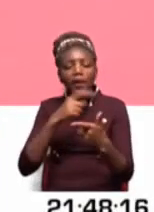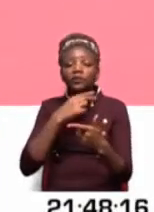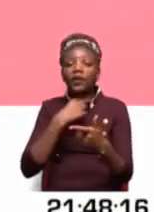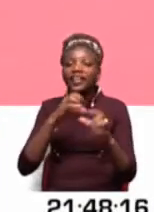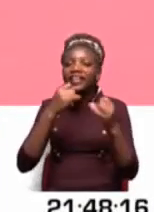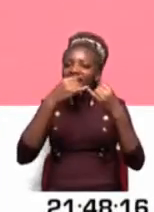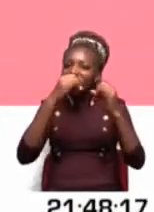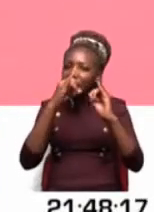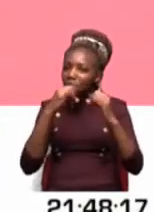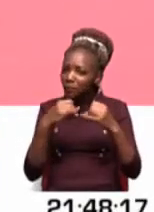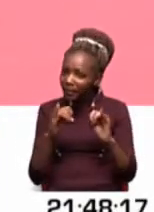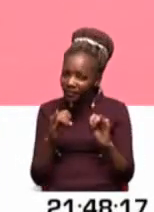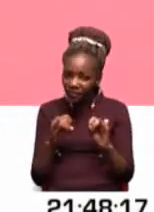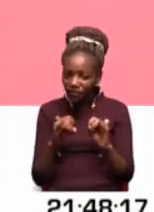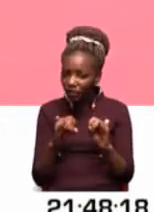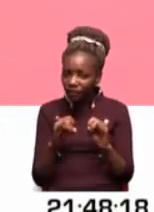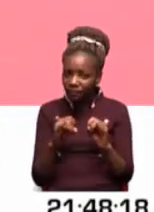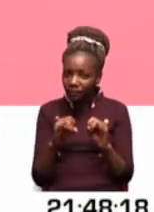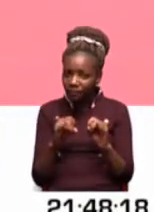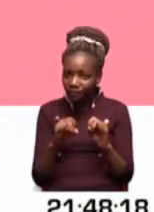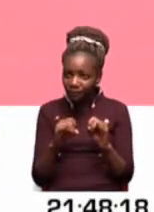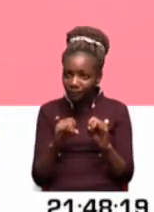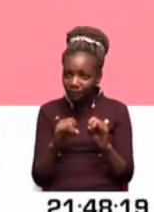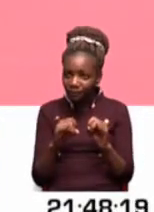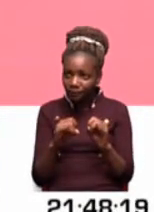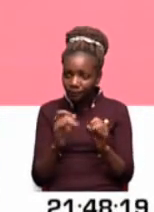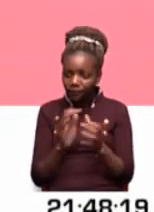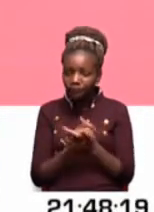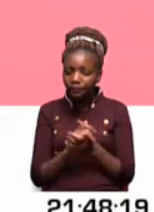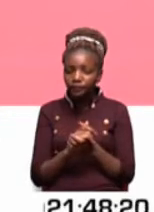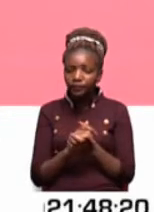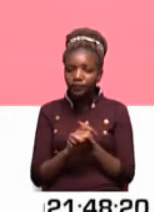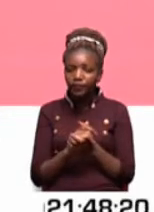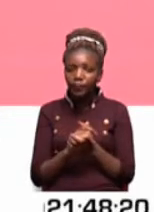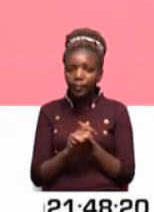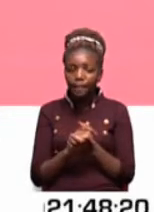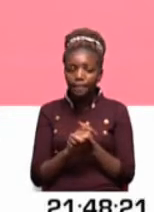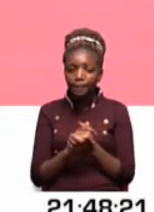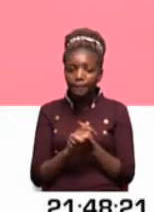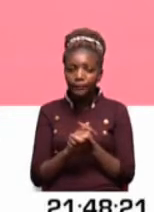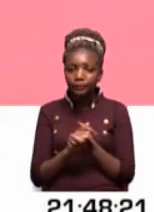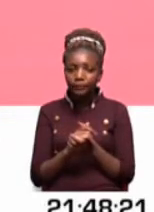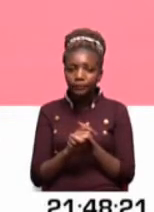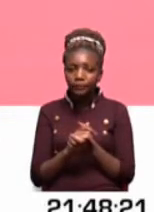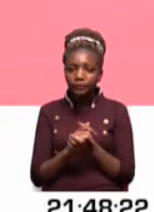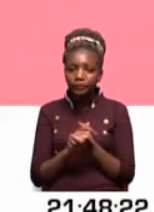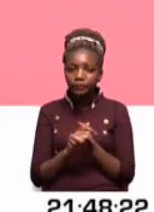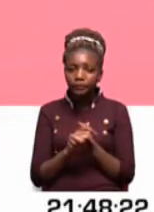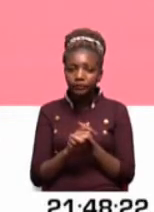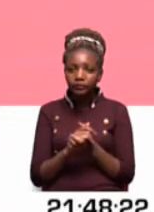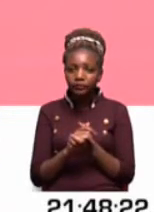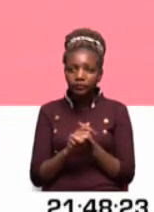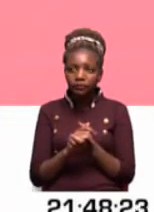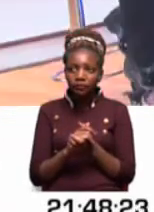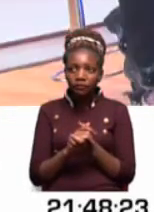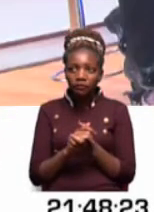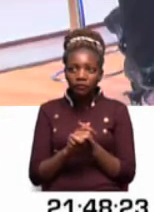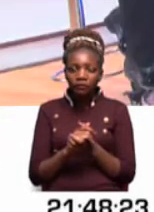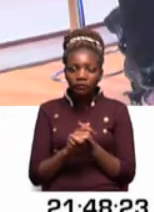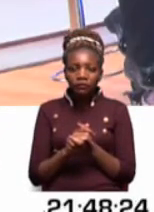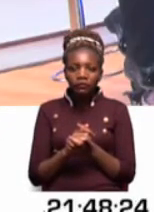for example, was appointed as a secretary for delivery. But after a while, that docket was stripped and he's now chief of staff in